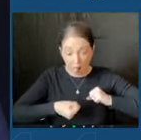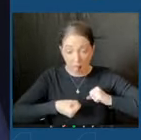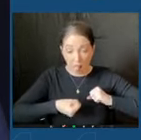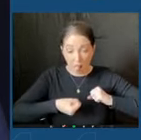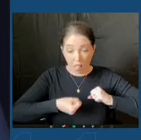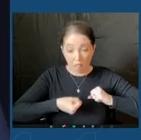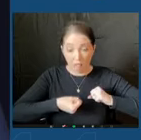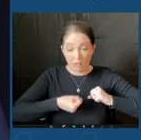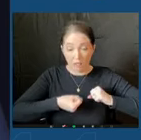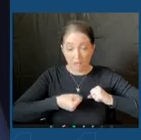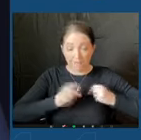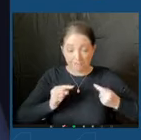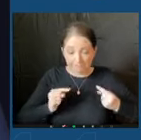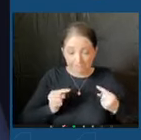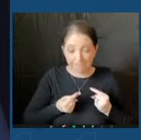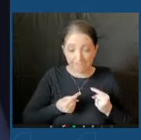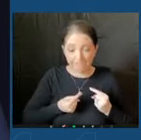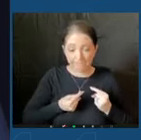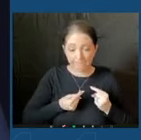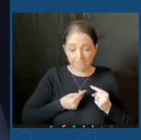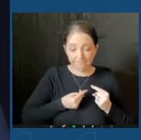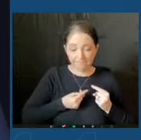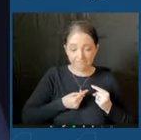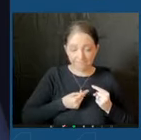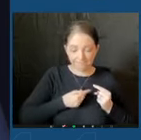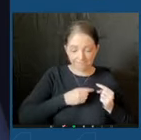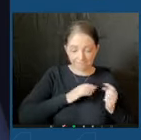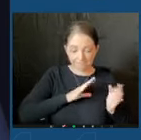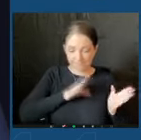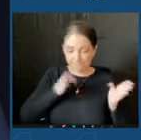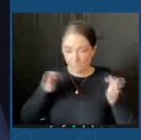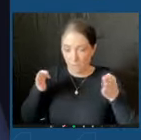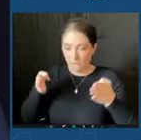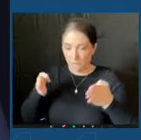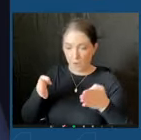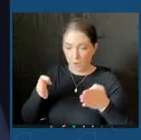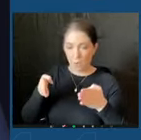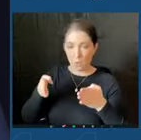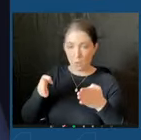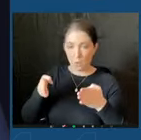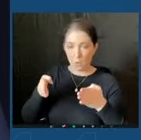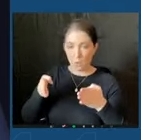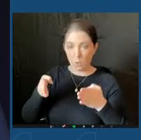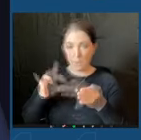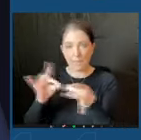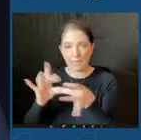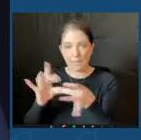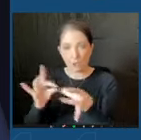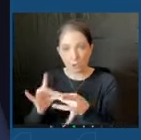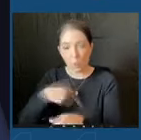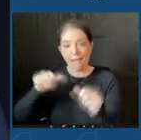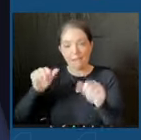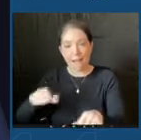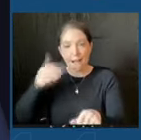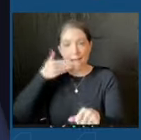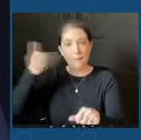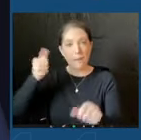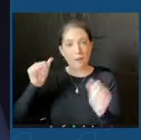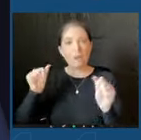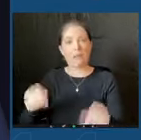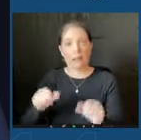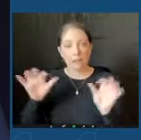a unified message that we can do better. And I thank all of you for being here today,